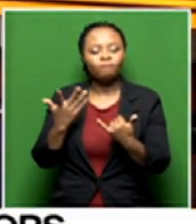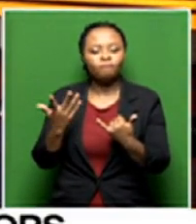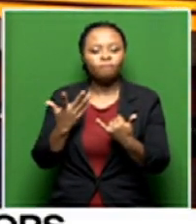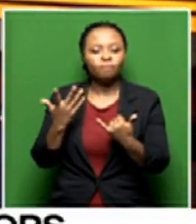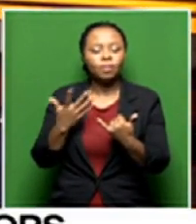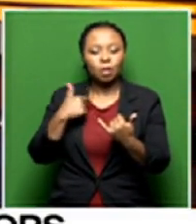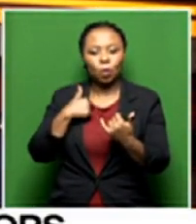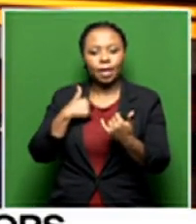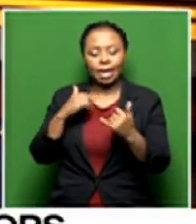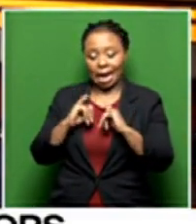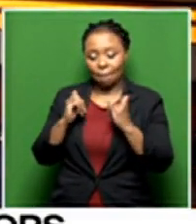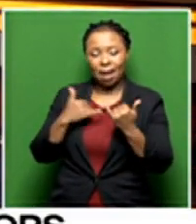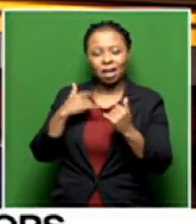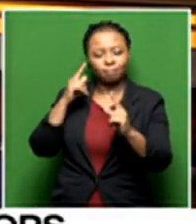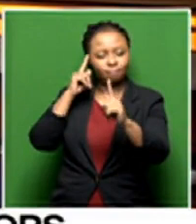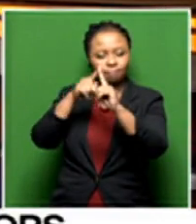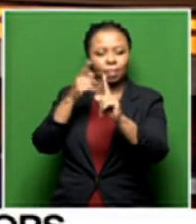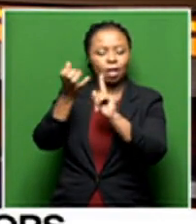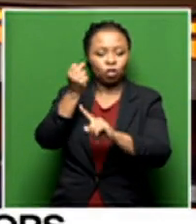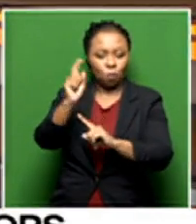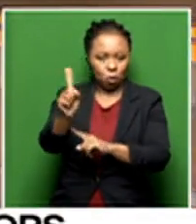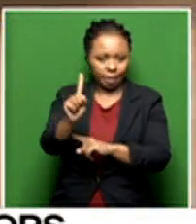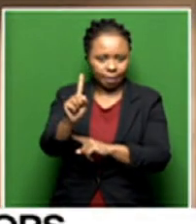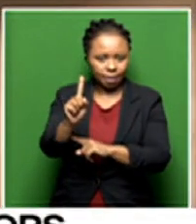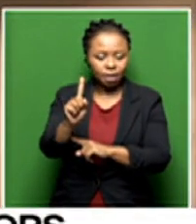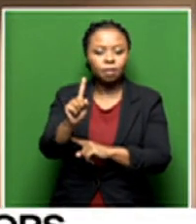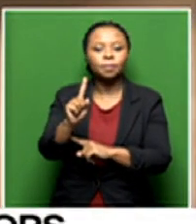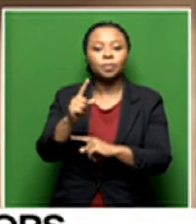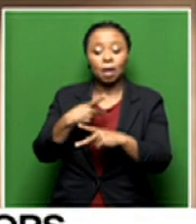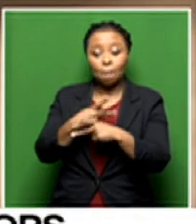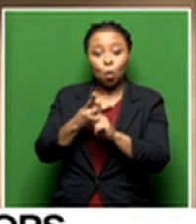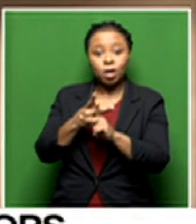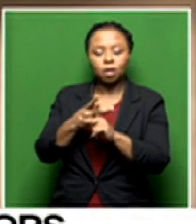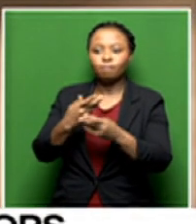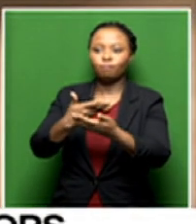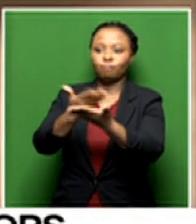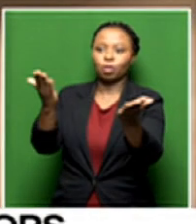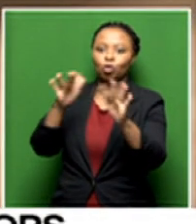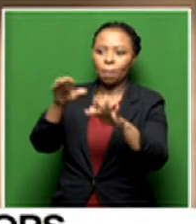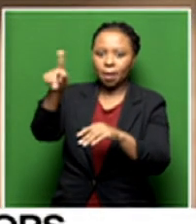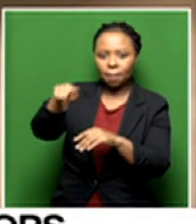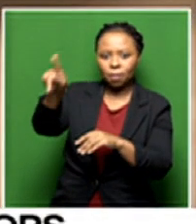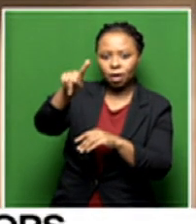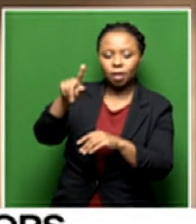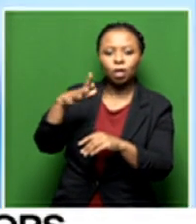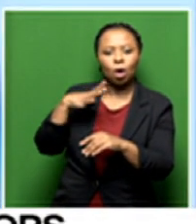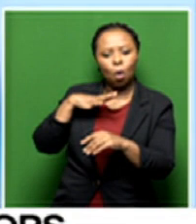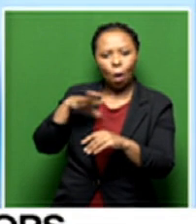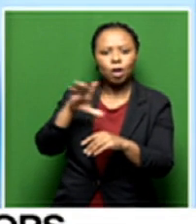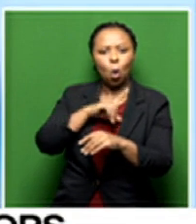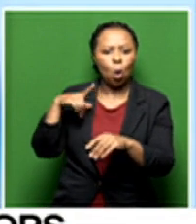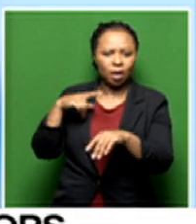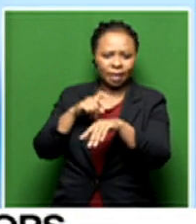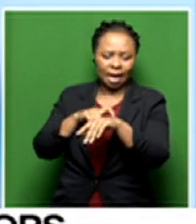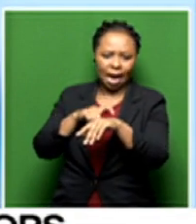what we are aiming to achieve as a company is that when we release our products to people, we want it to have a long spec. So